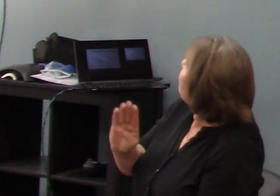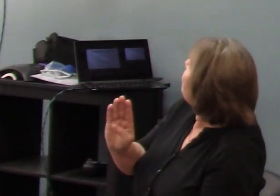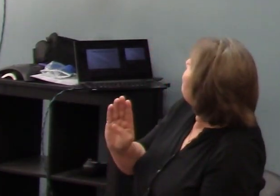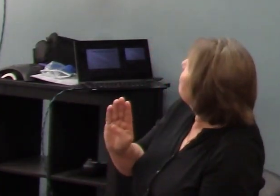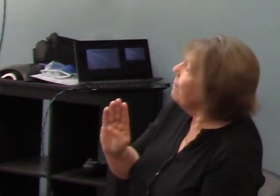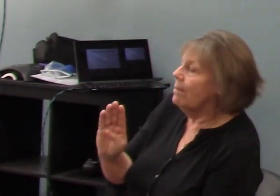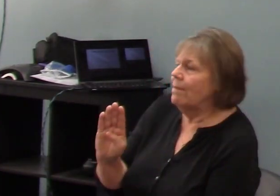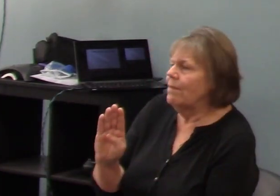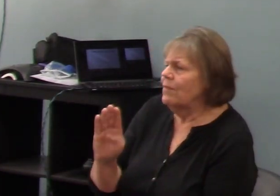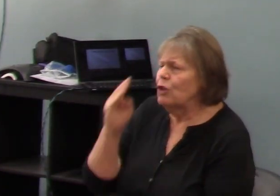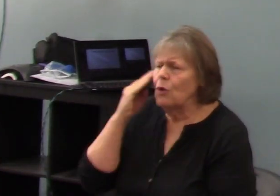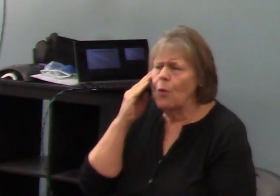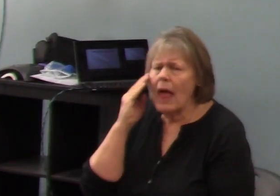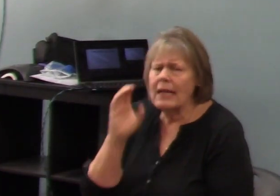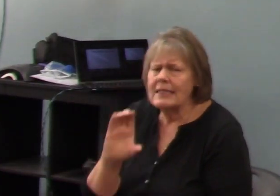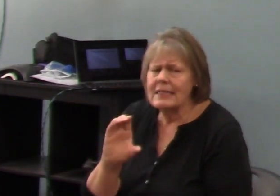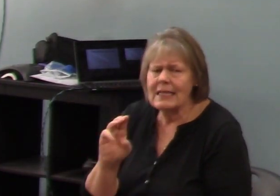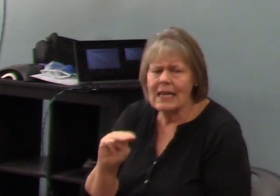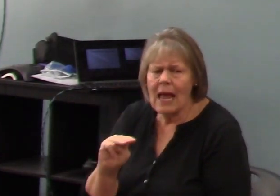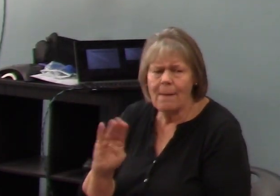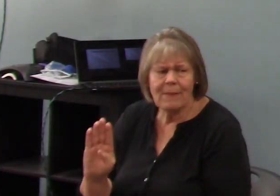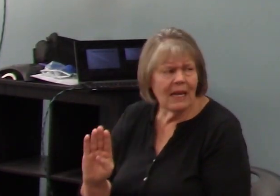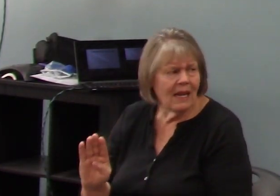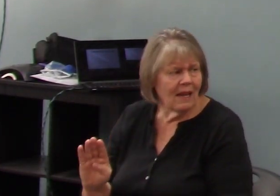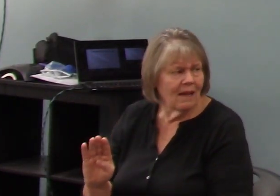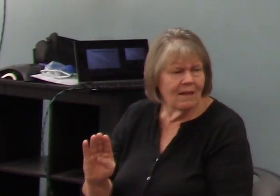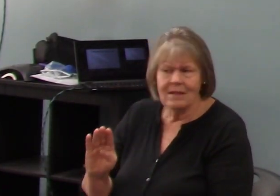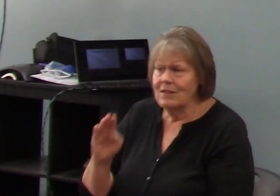Anybody know what the CMB is already? No.